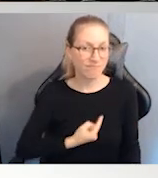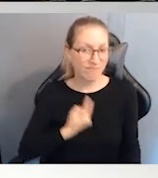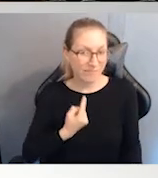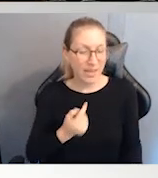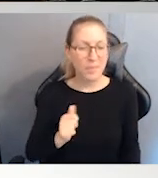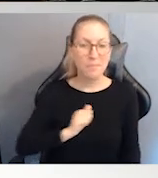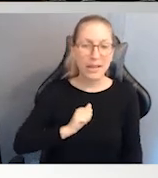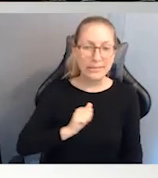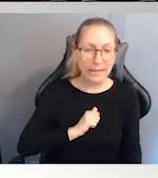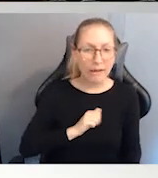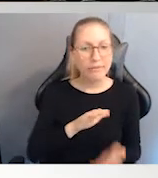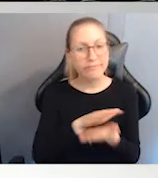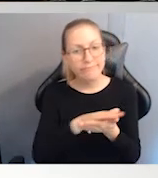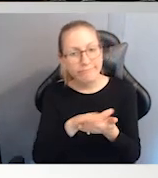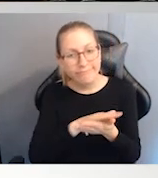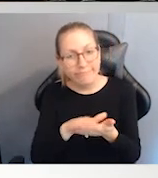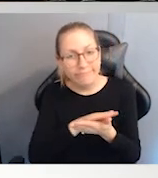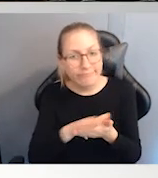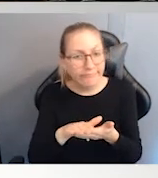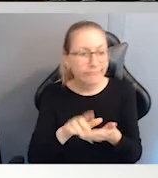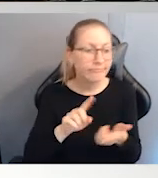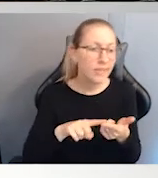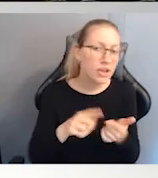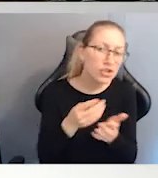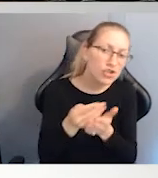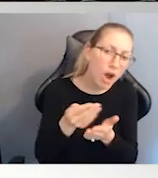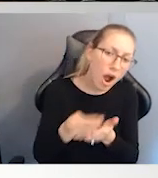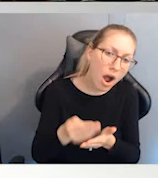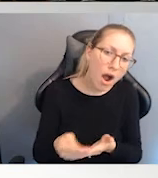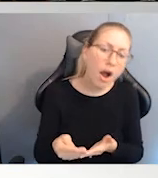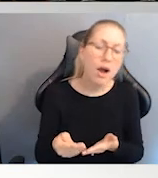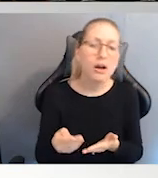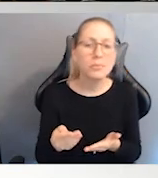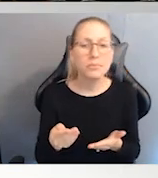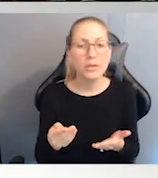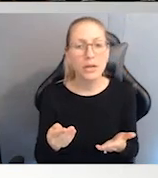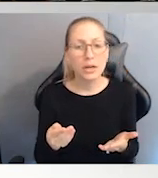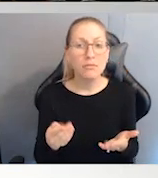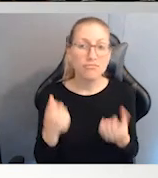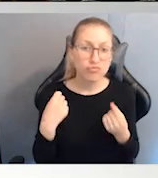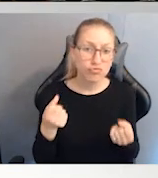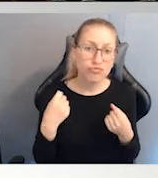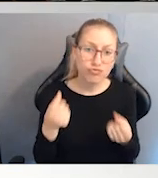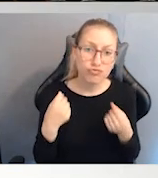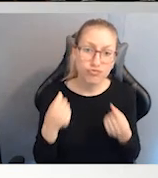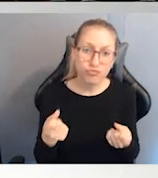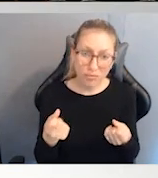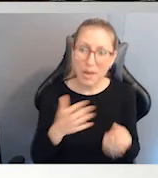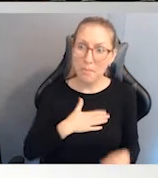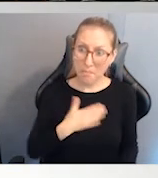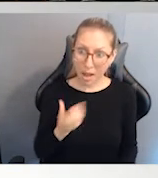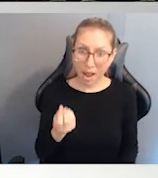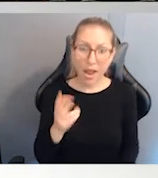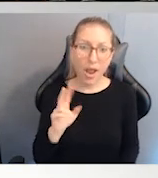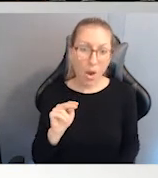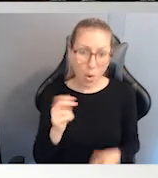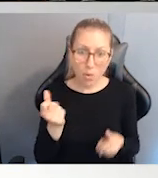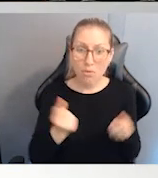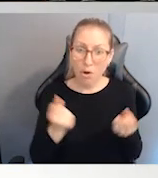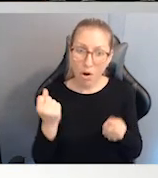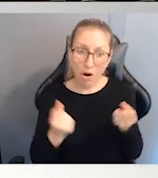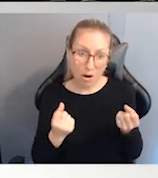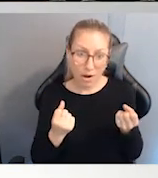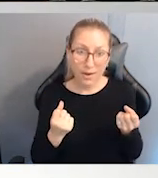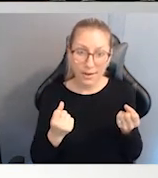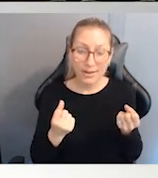own cleaning, I do my own shopping. I drive my own car.